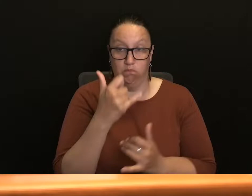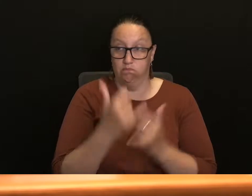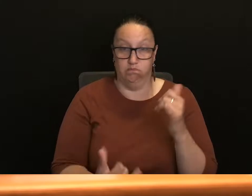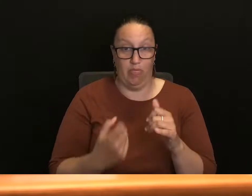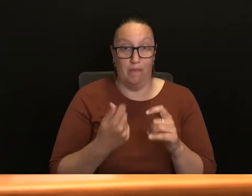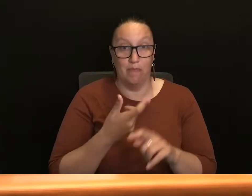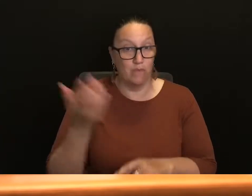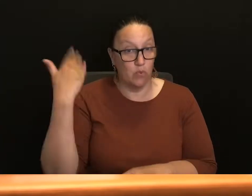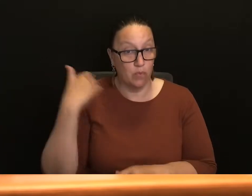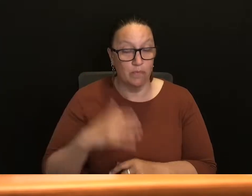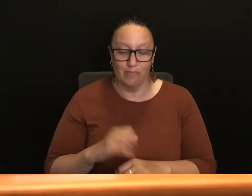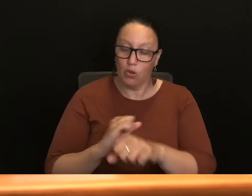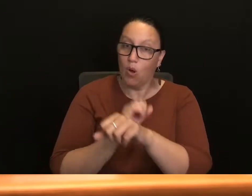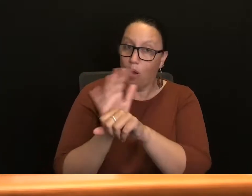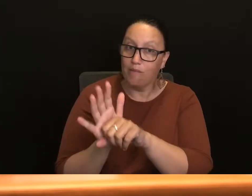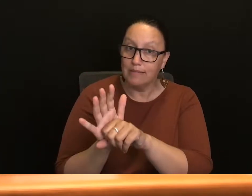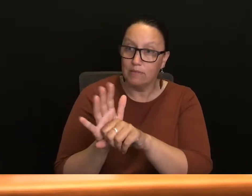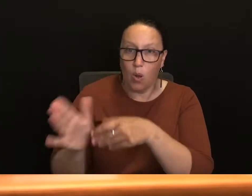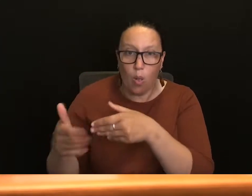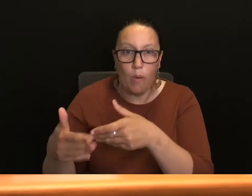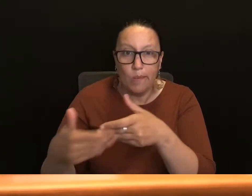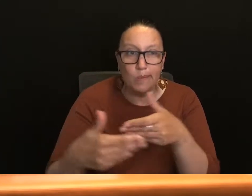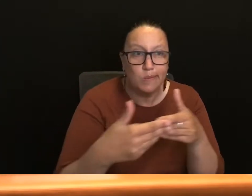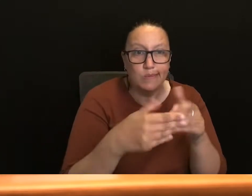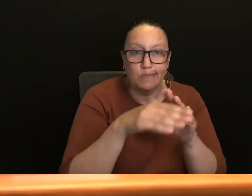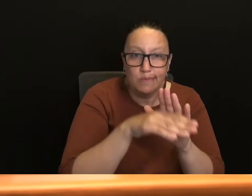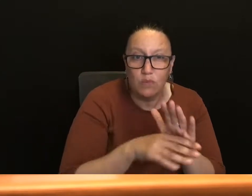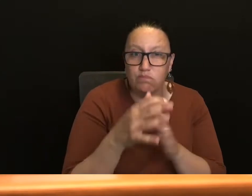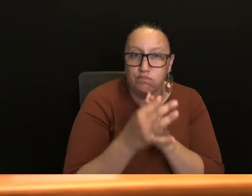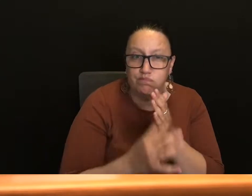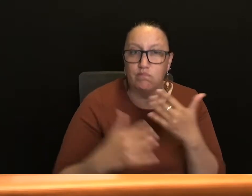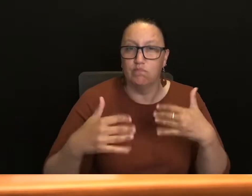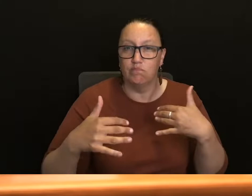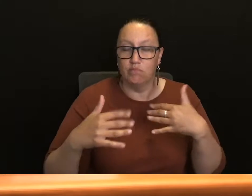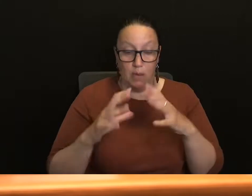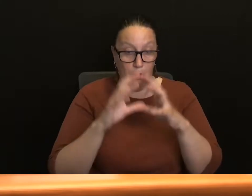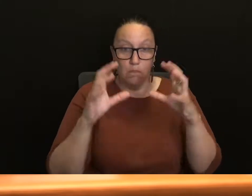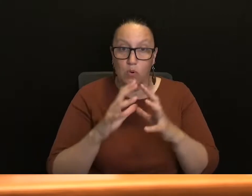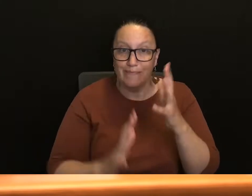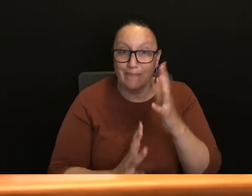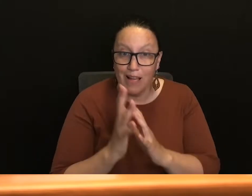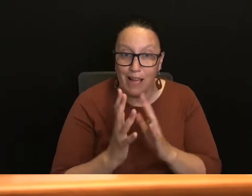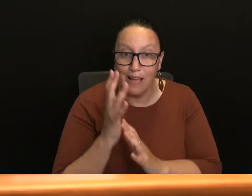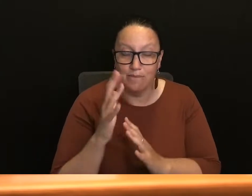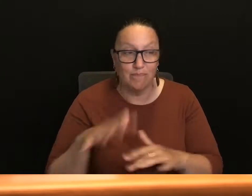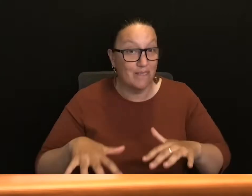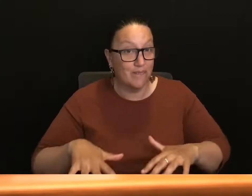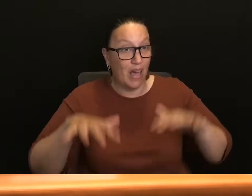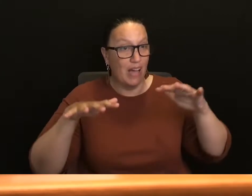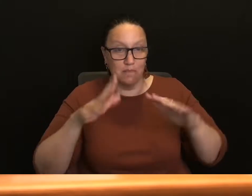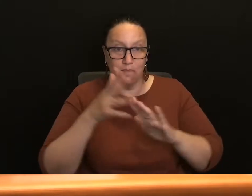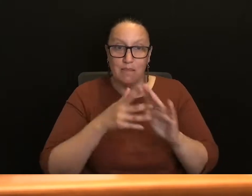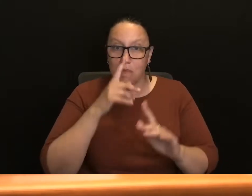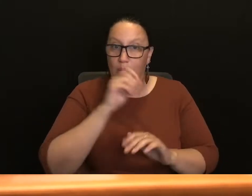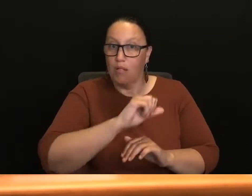COVID-19, pandemic measures associated with that, bushfires, the floods, certainly impacted many communities.